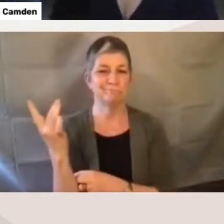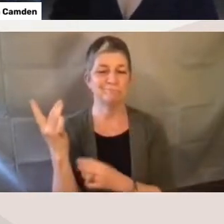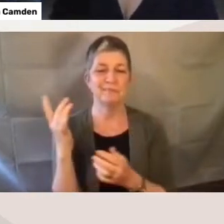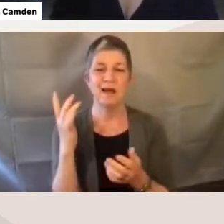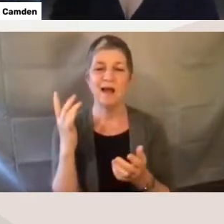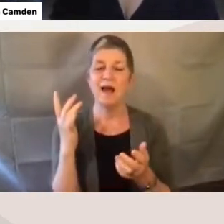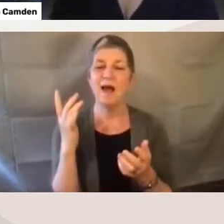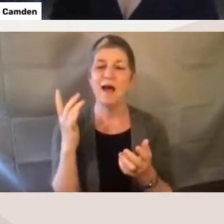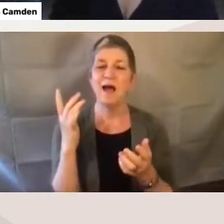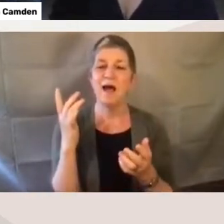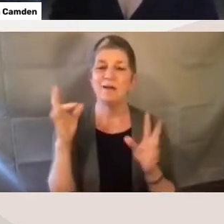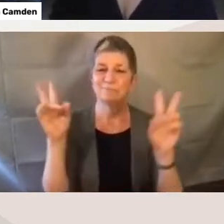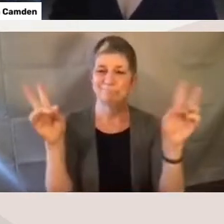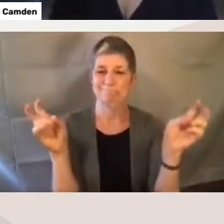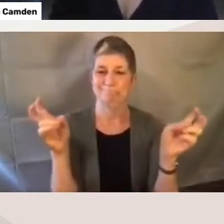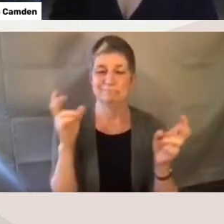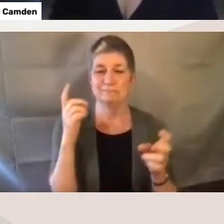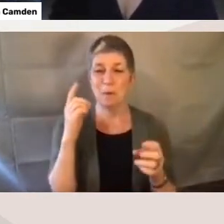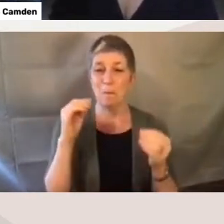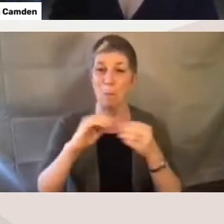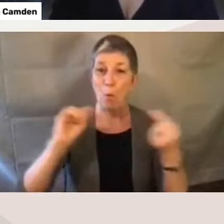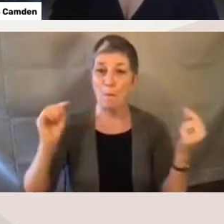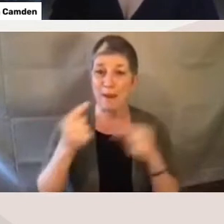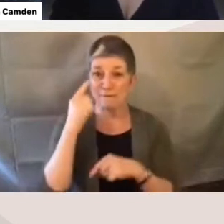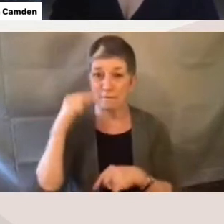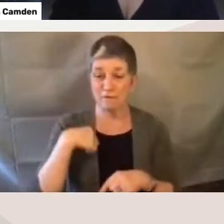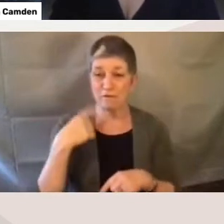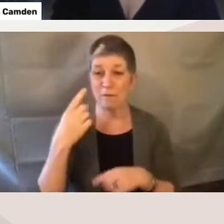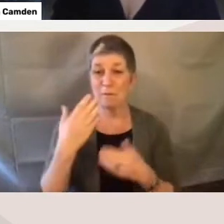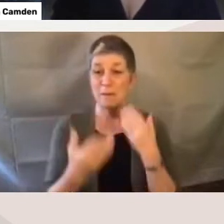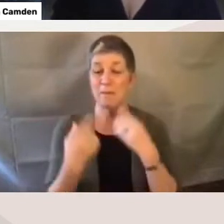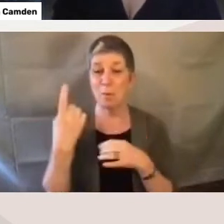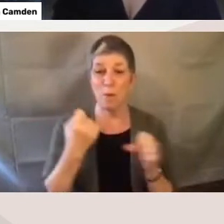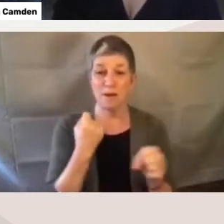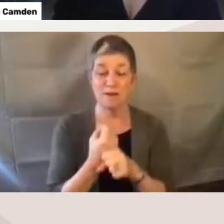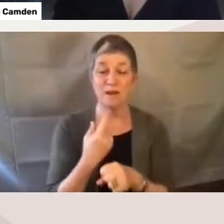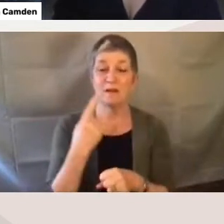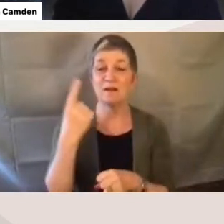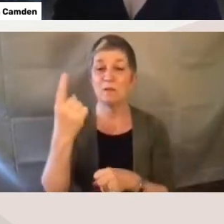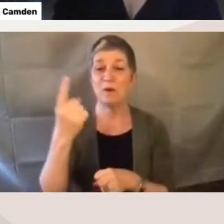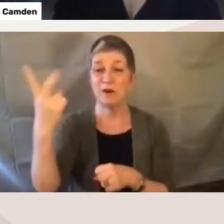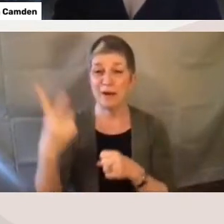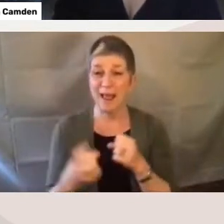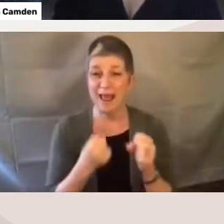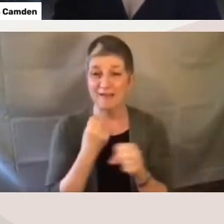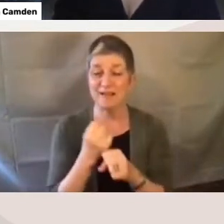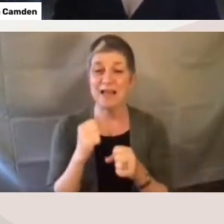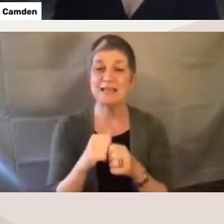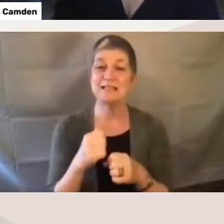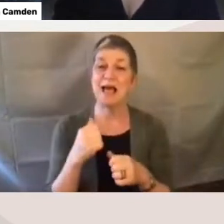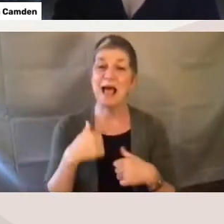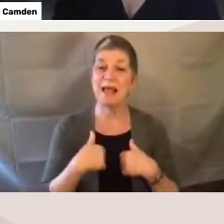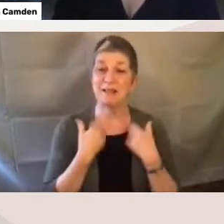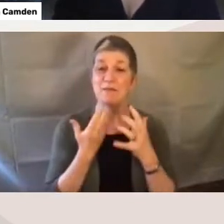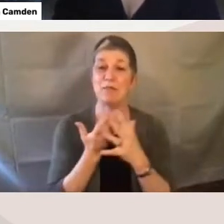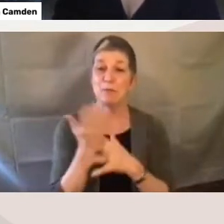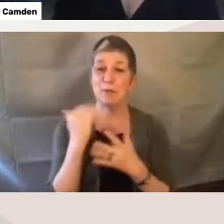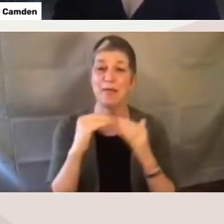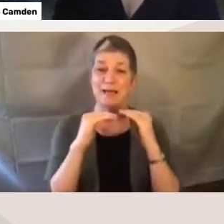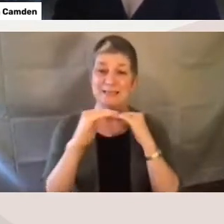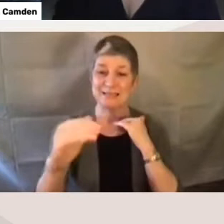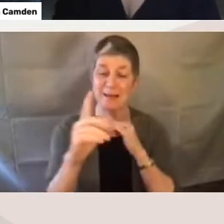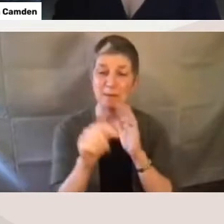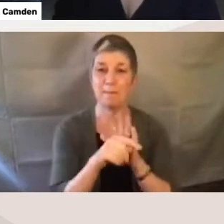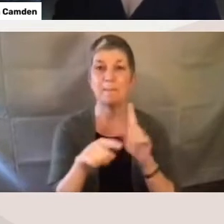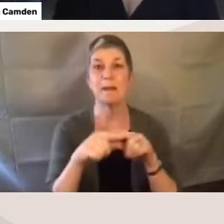me for maybe a year and a half, just that, as I lived through that stable period. And now I would, give my